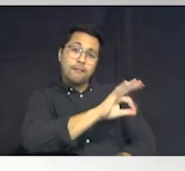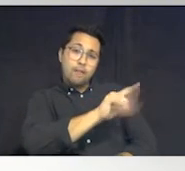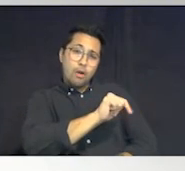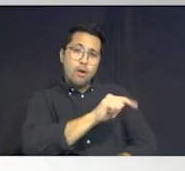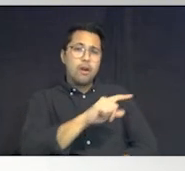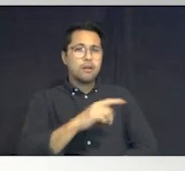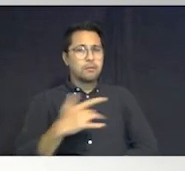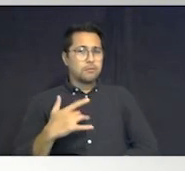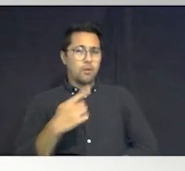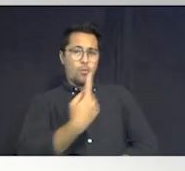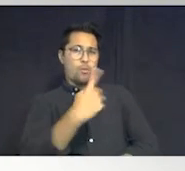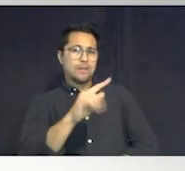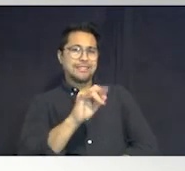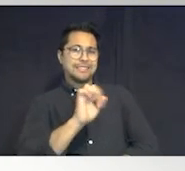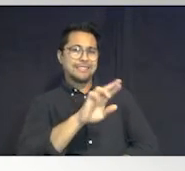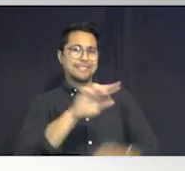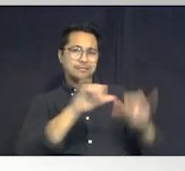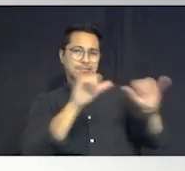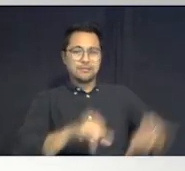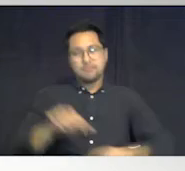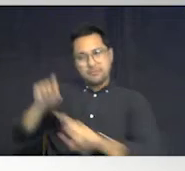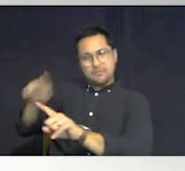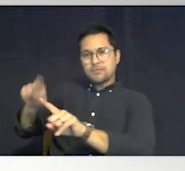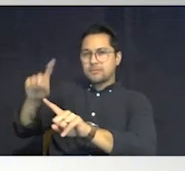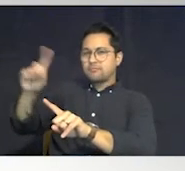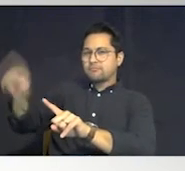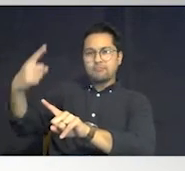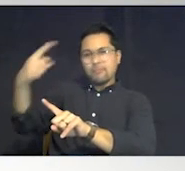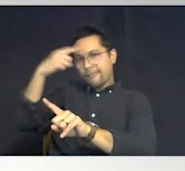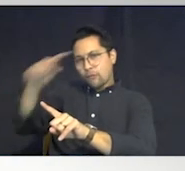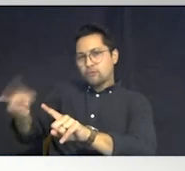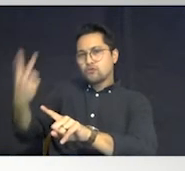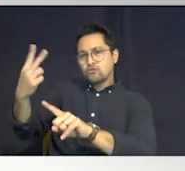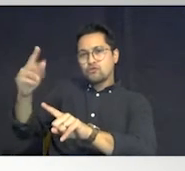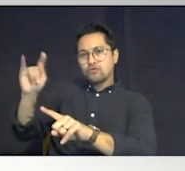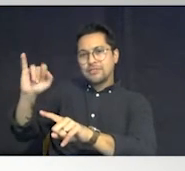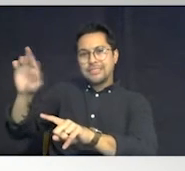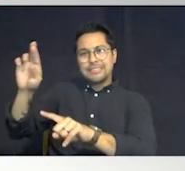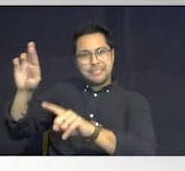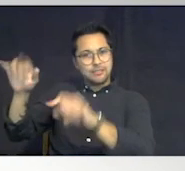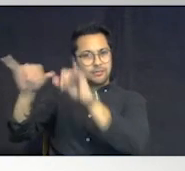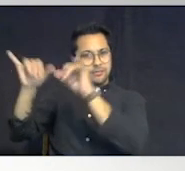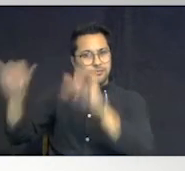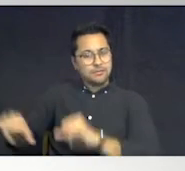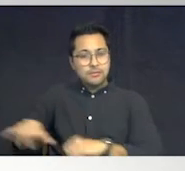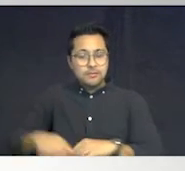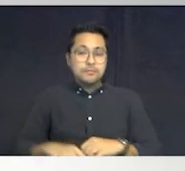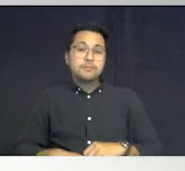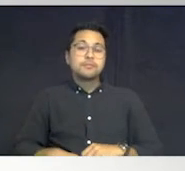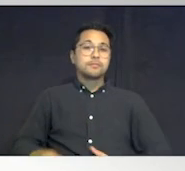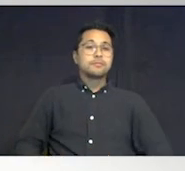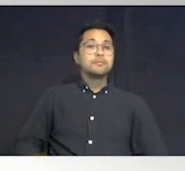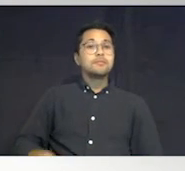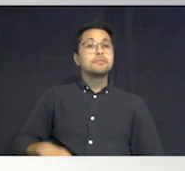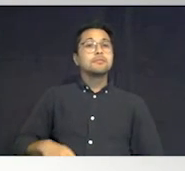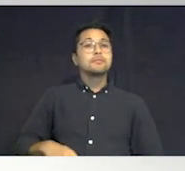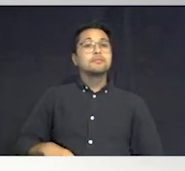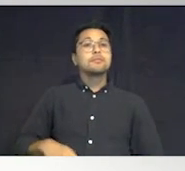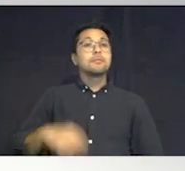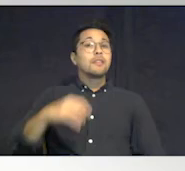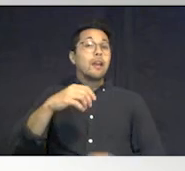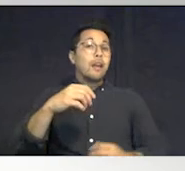one-tier system. But in some other states, the school district will actually hold a hearing, and then that decision can be appealed to the state